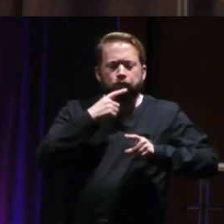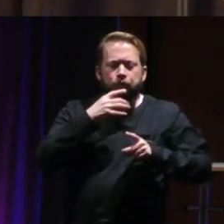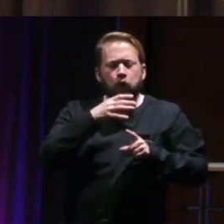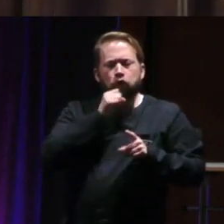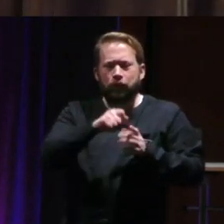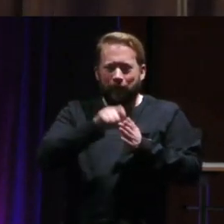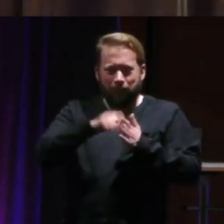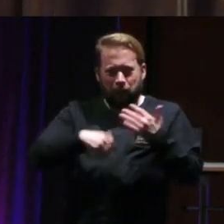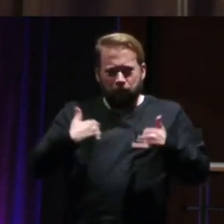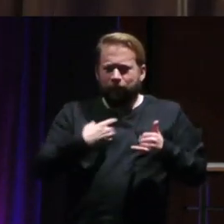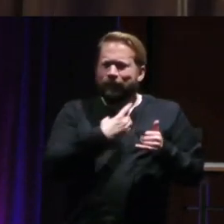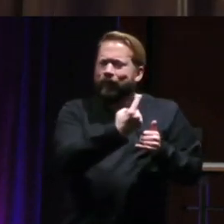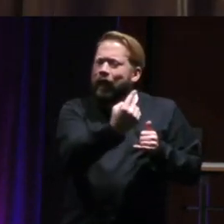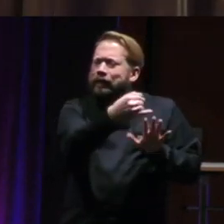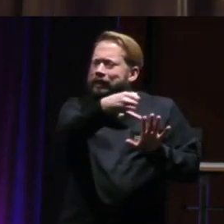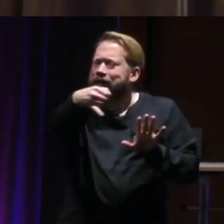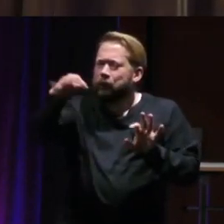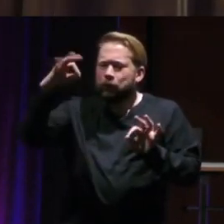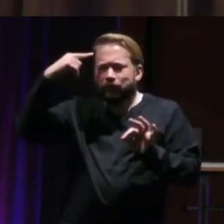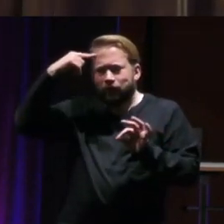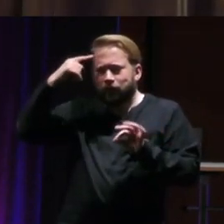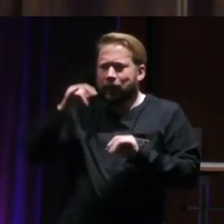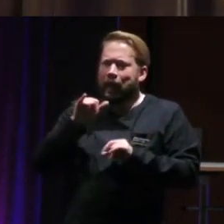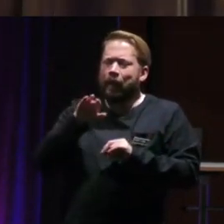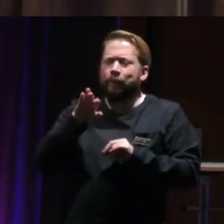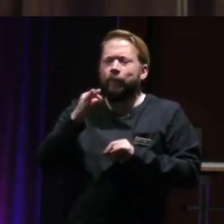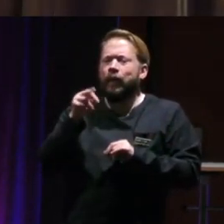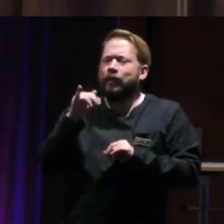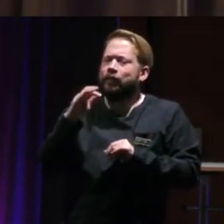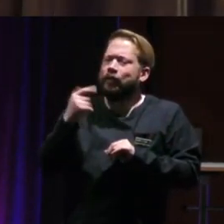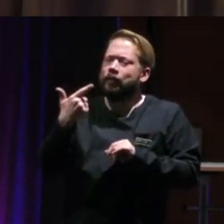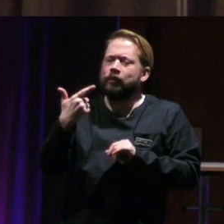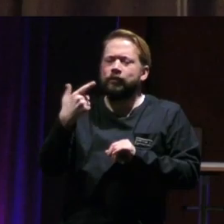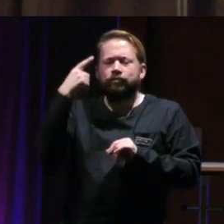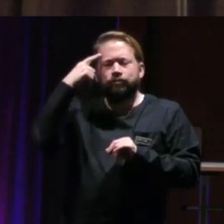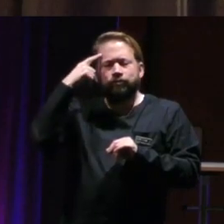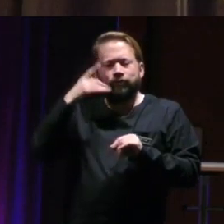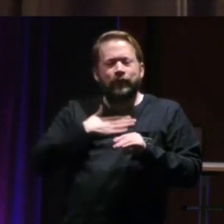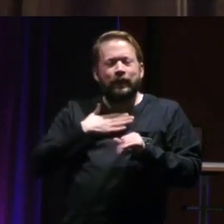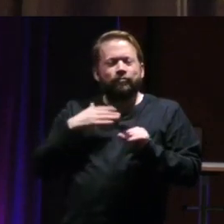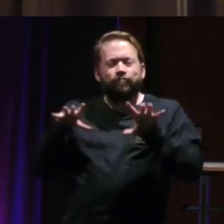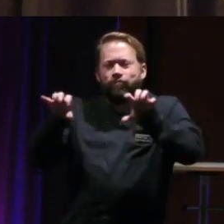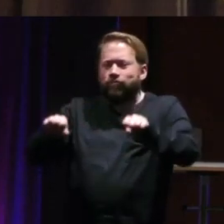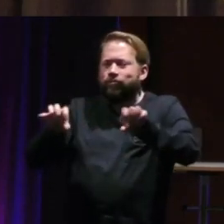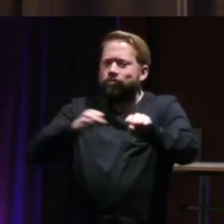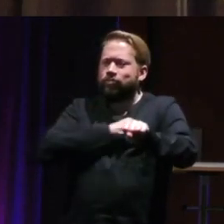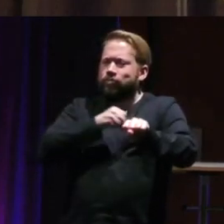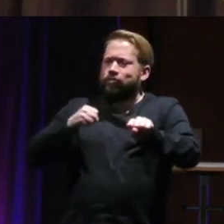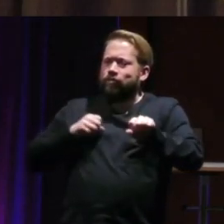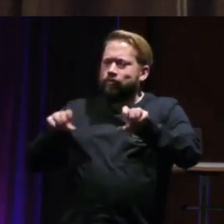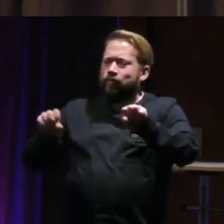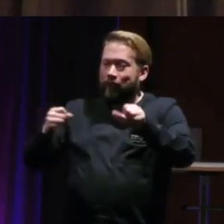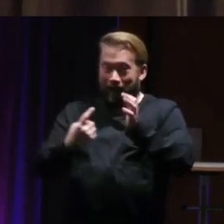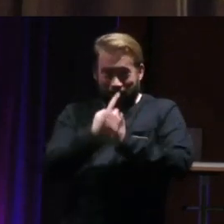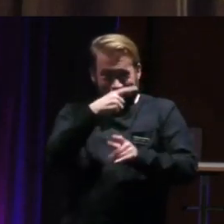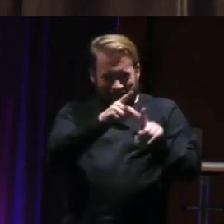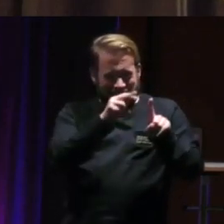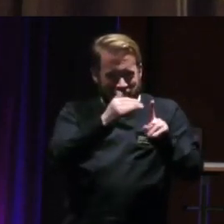2014, it was pushed. Mm. By Putin, he did it in this special way. So the occupation